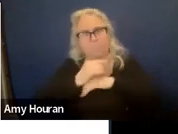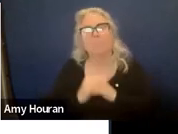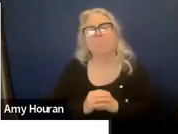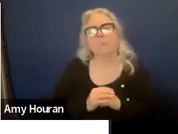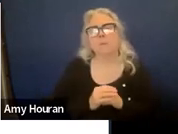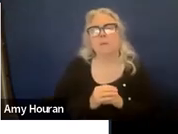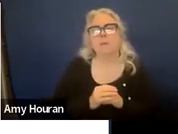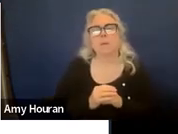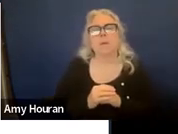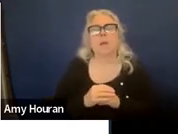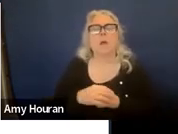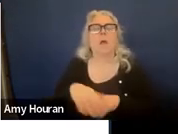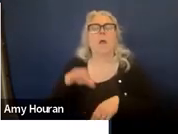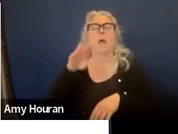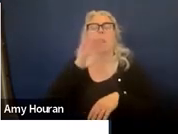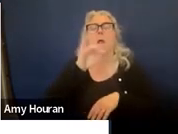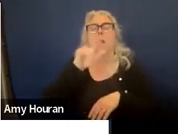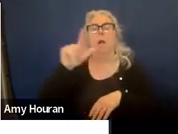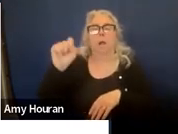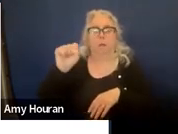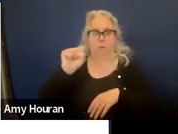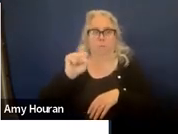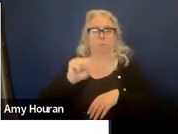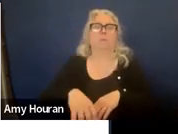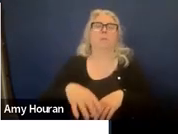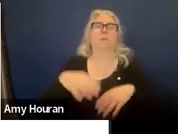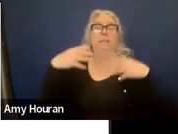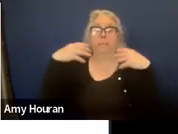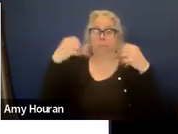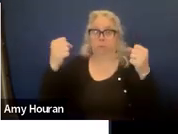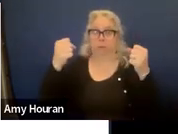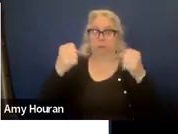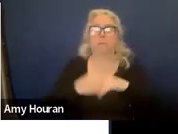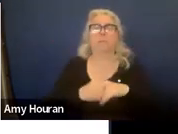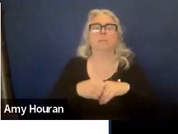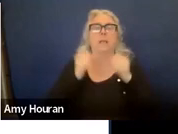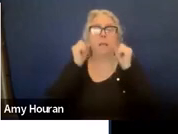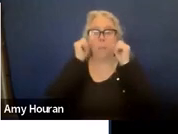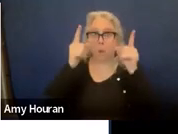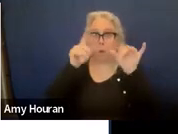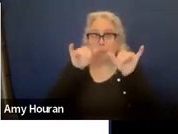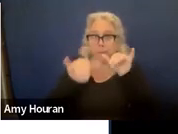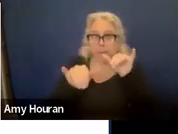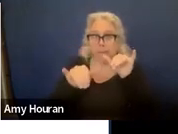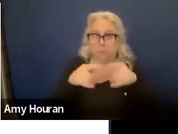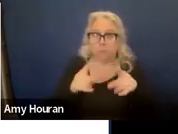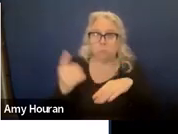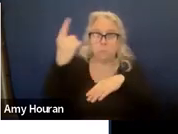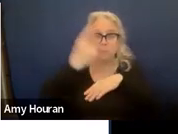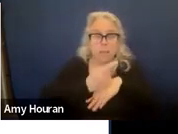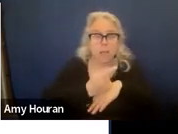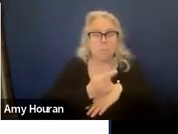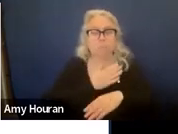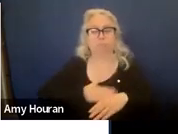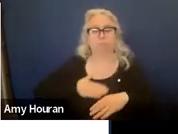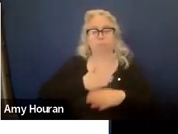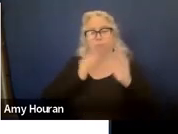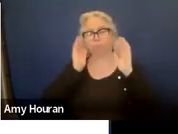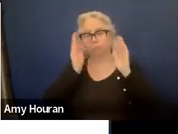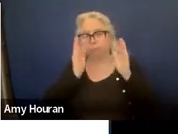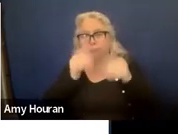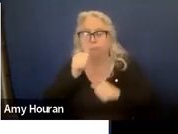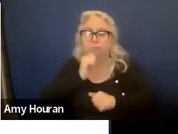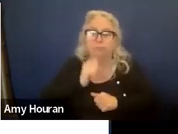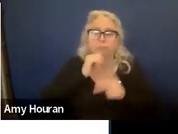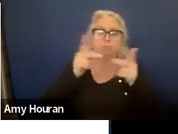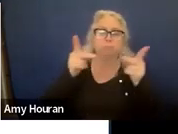So these are Bill's strengths. He's curious. He stays alert and awake throughout the day. He enjoys attention. He tolerates